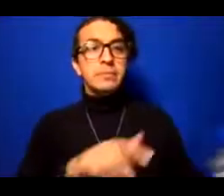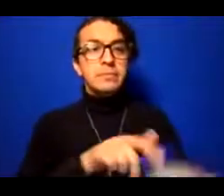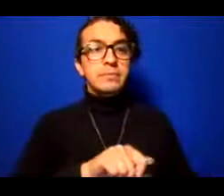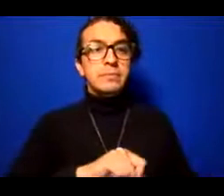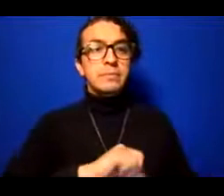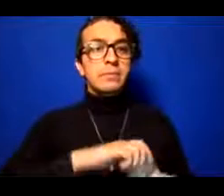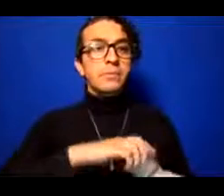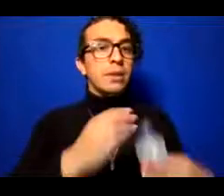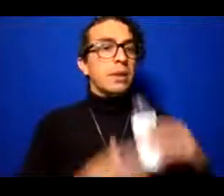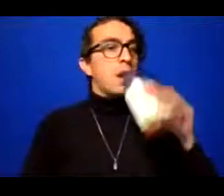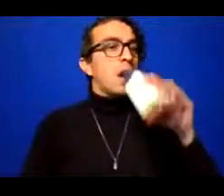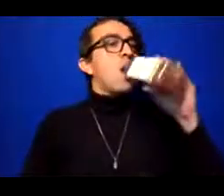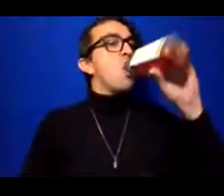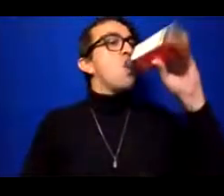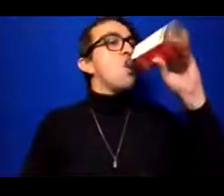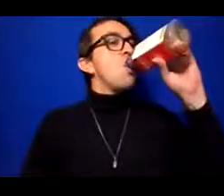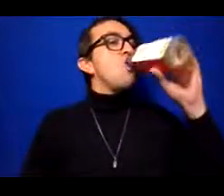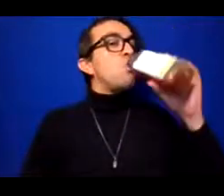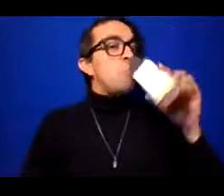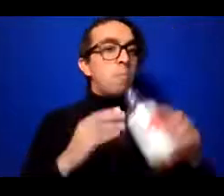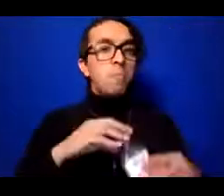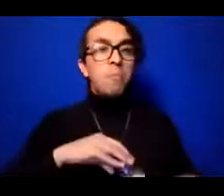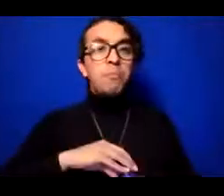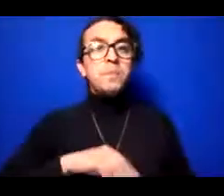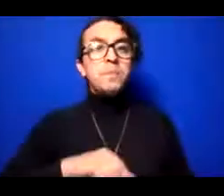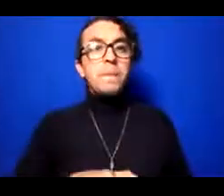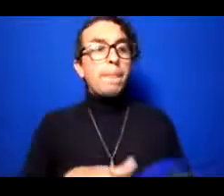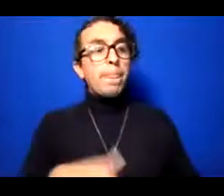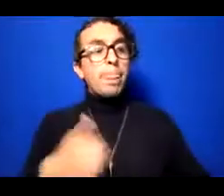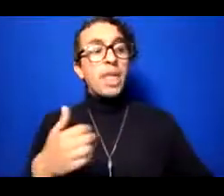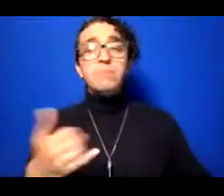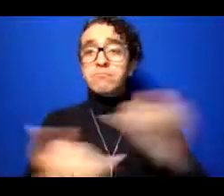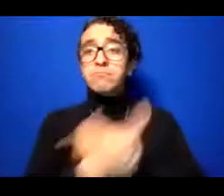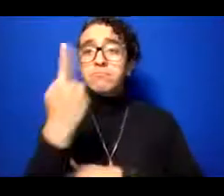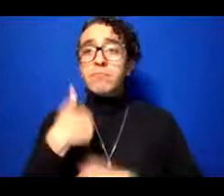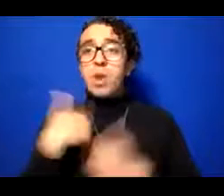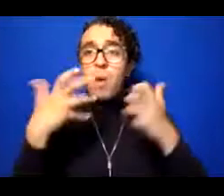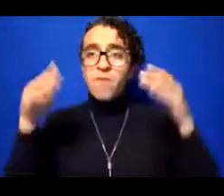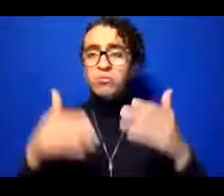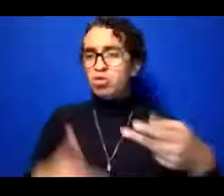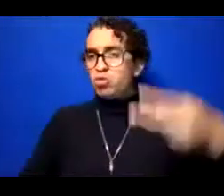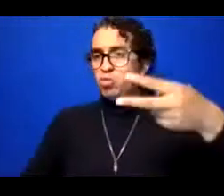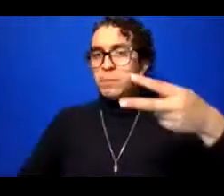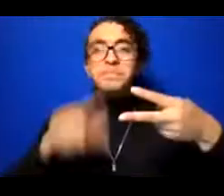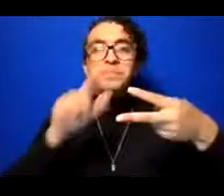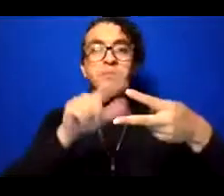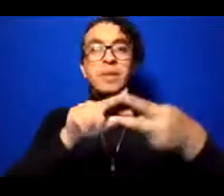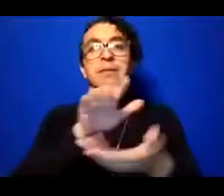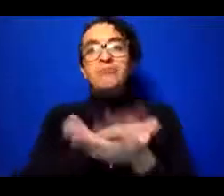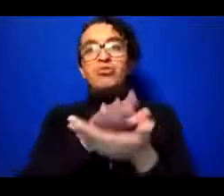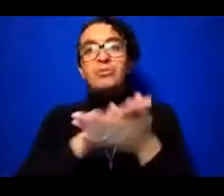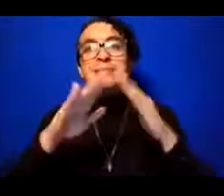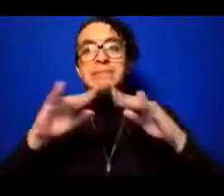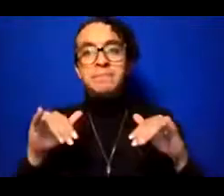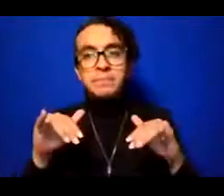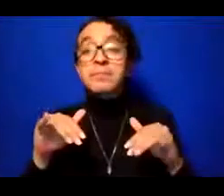But today I just want to focus on two major types of systems, and one of them is the ecosystem of educational system. And a lot of people think